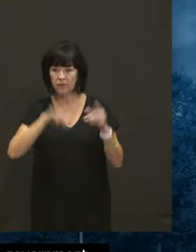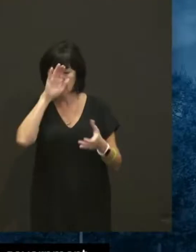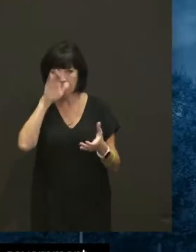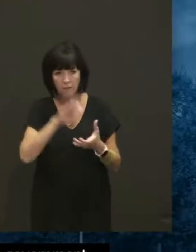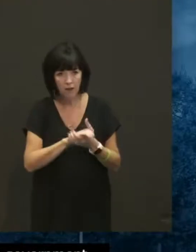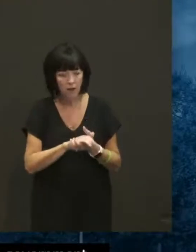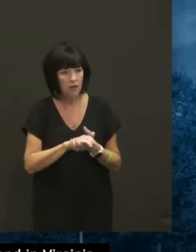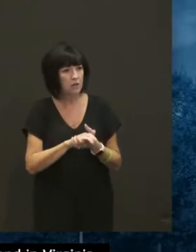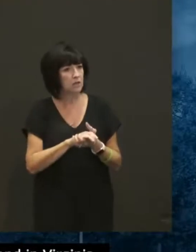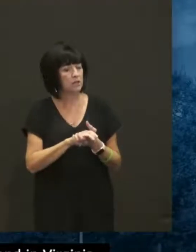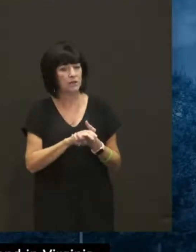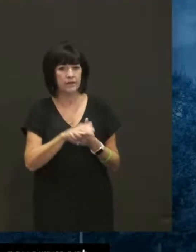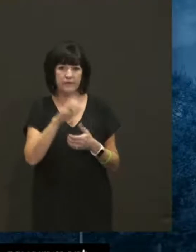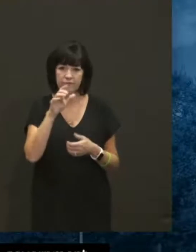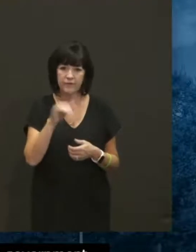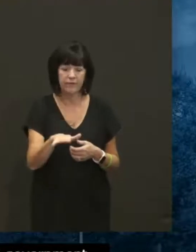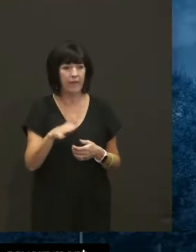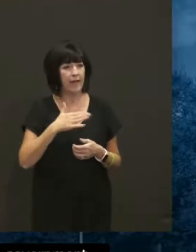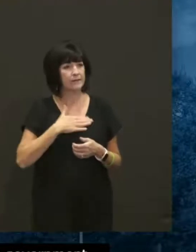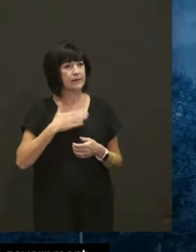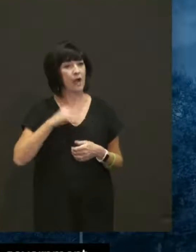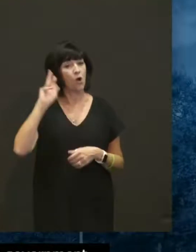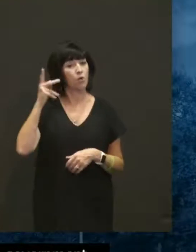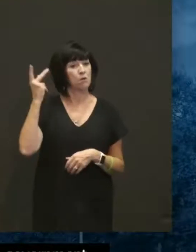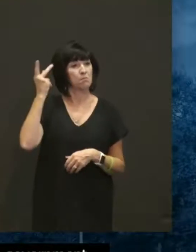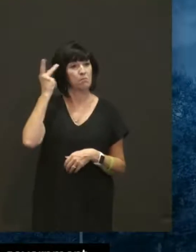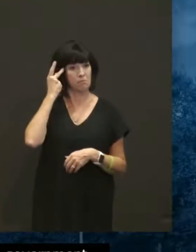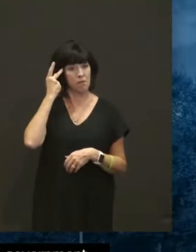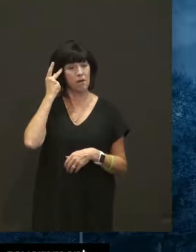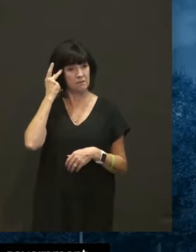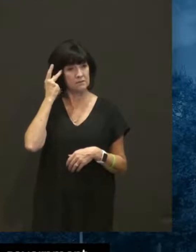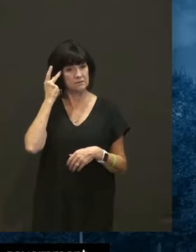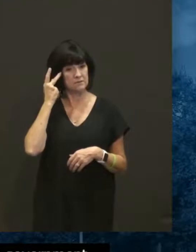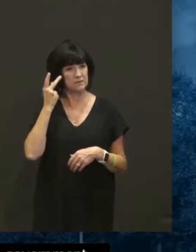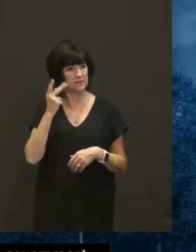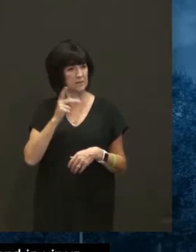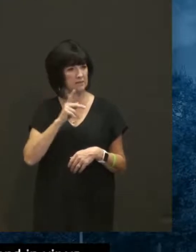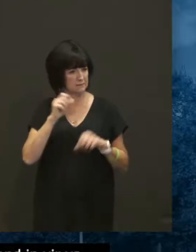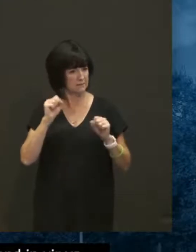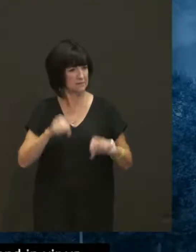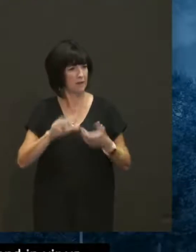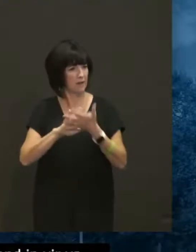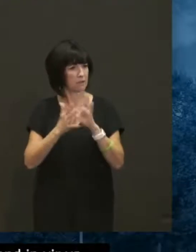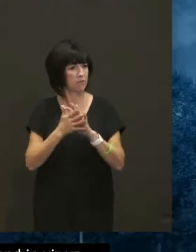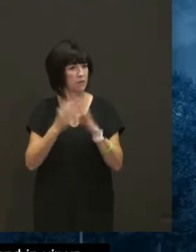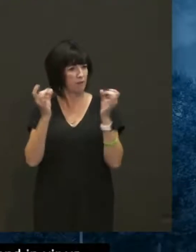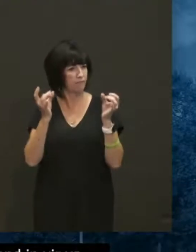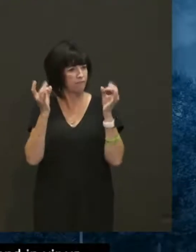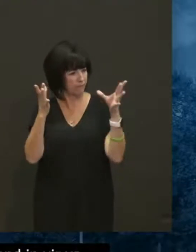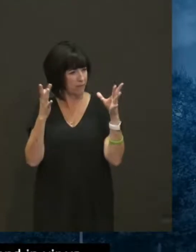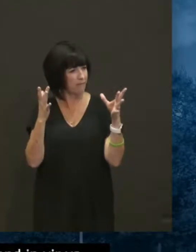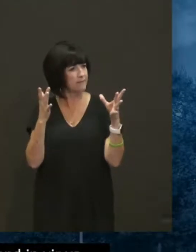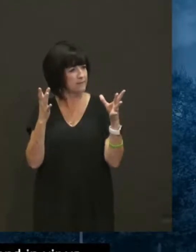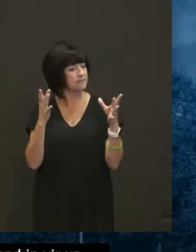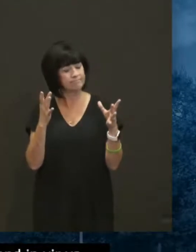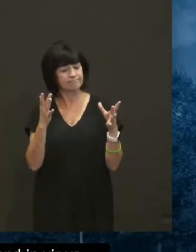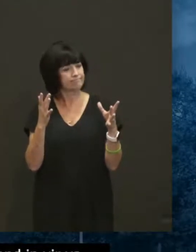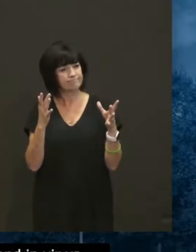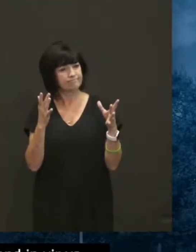become our political environment is that contentious that it would come to